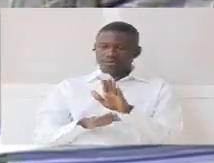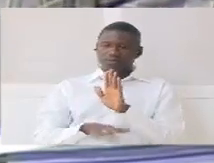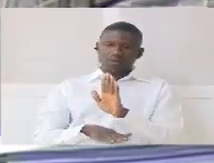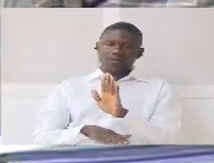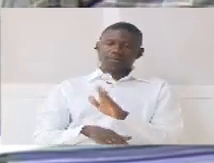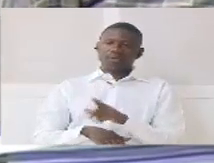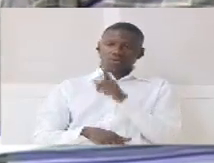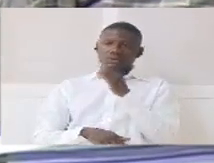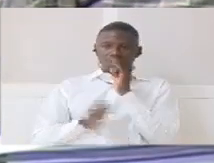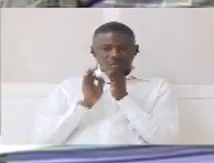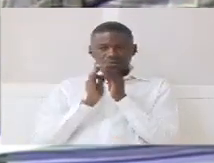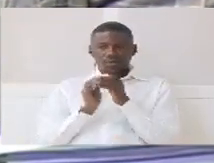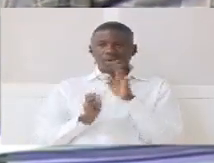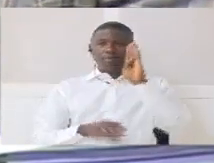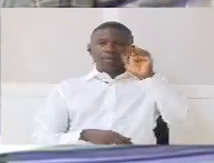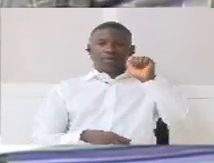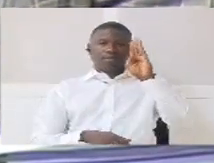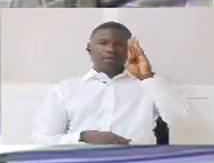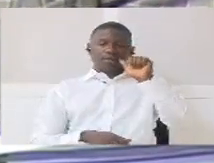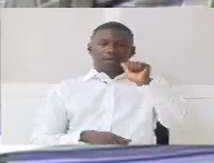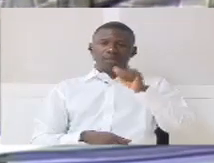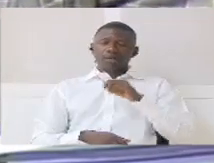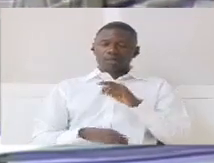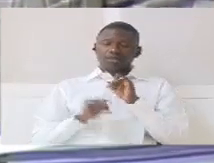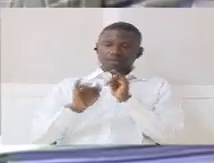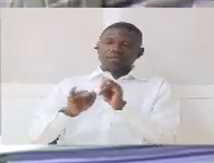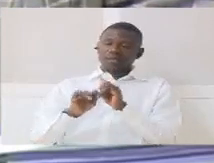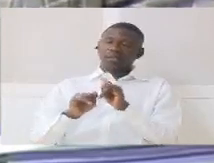You said he had already served his term.